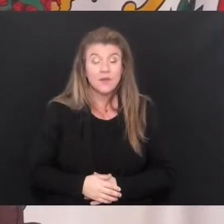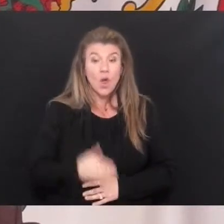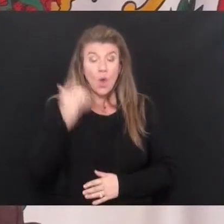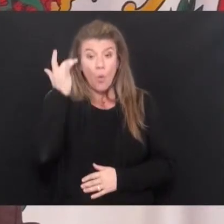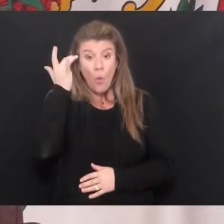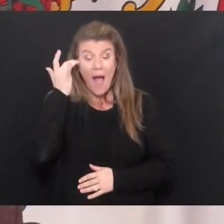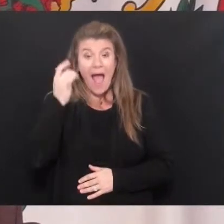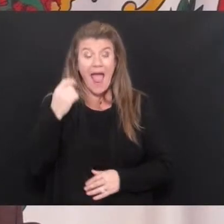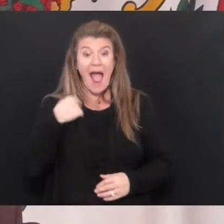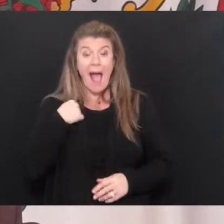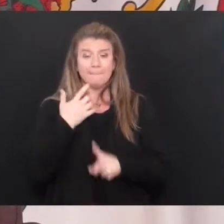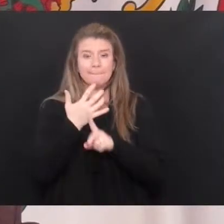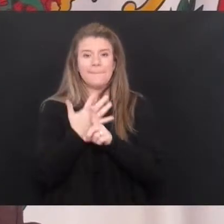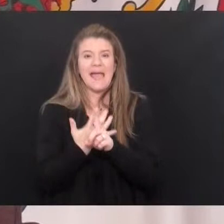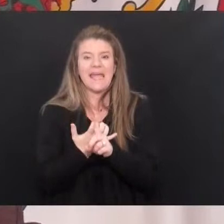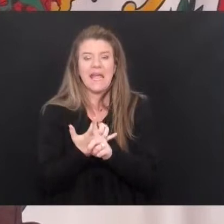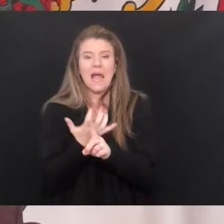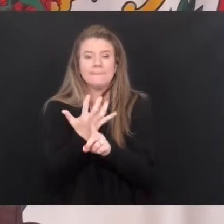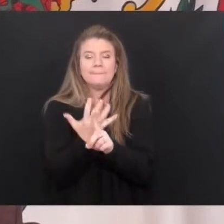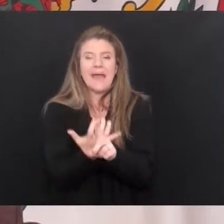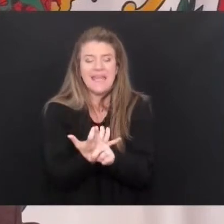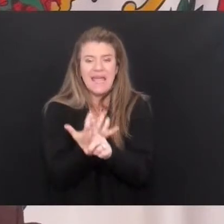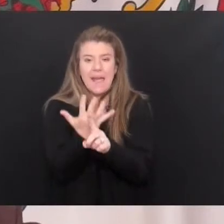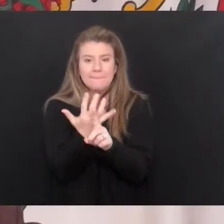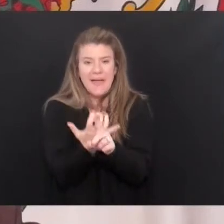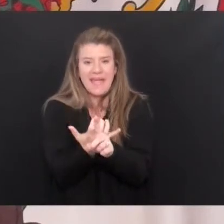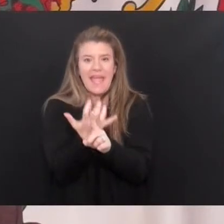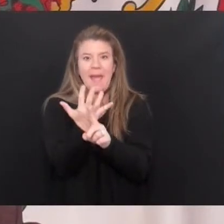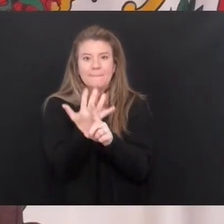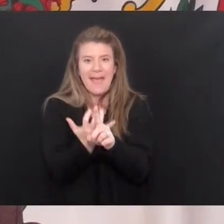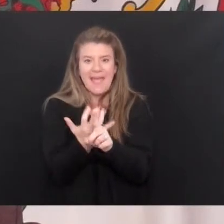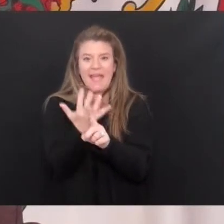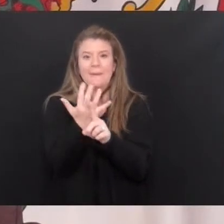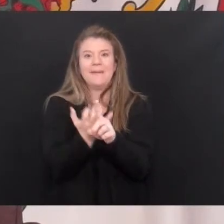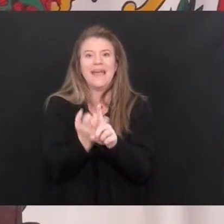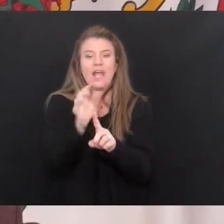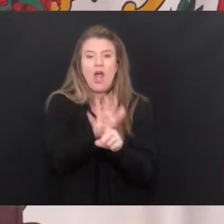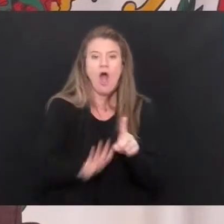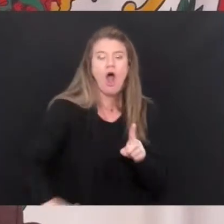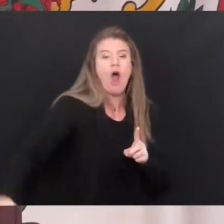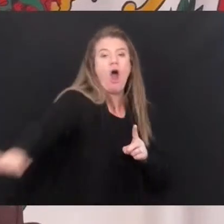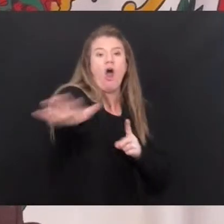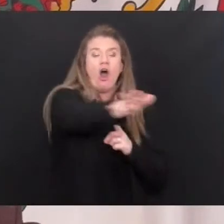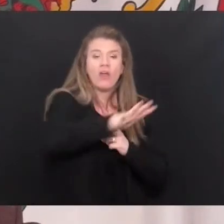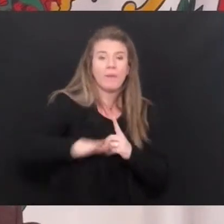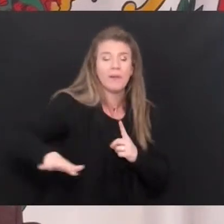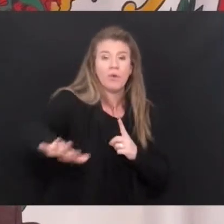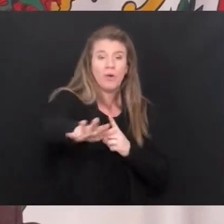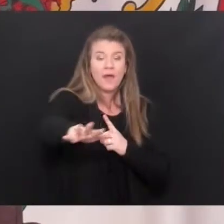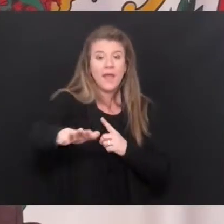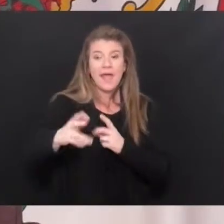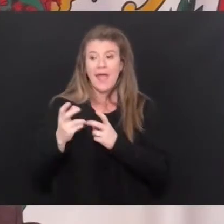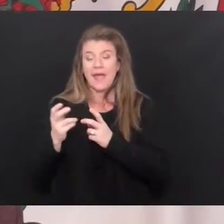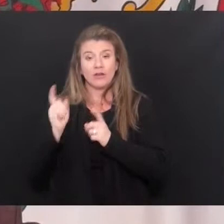begging them all across our people, our experts, to go get their